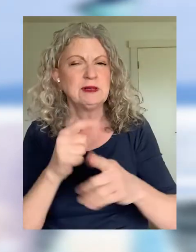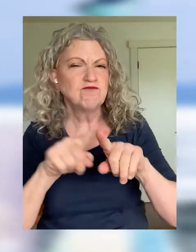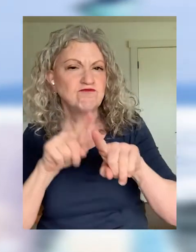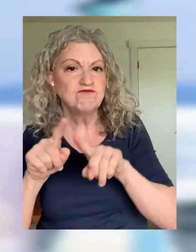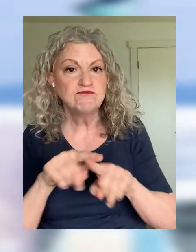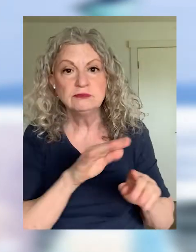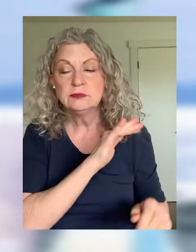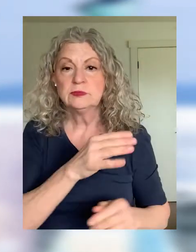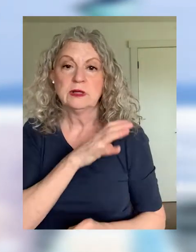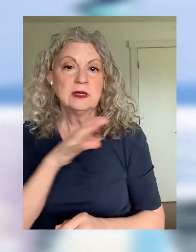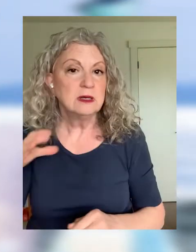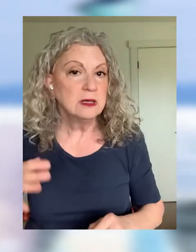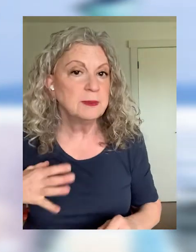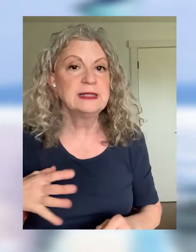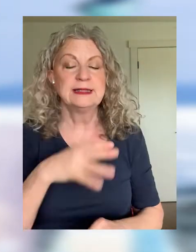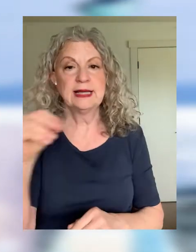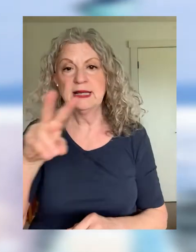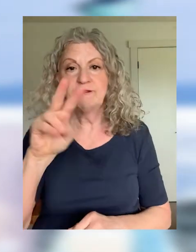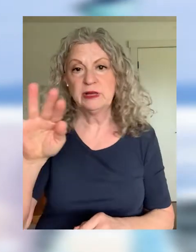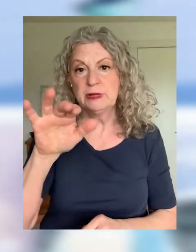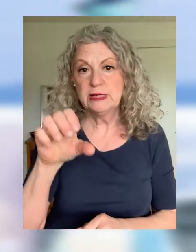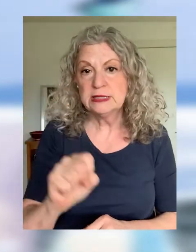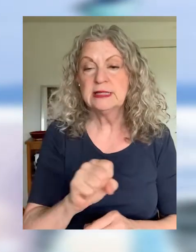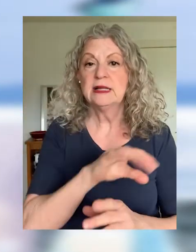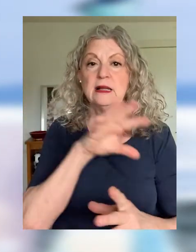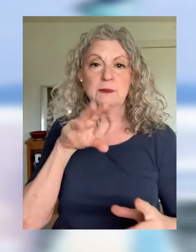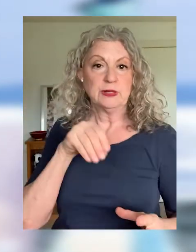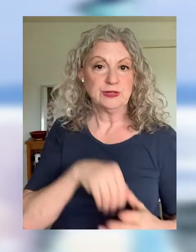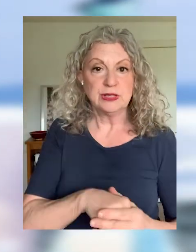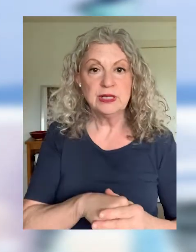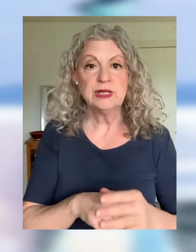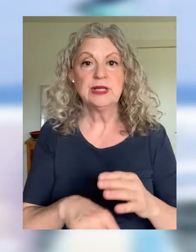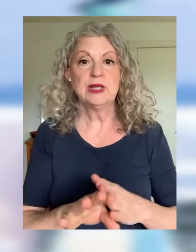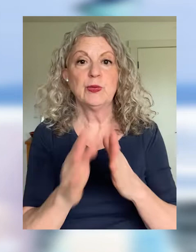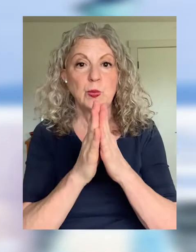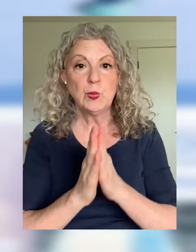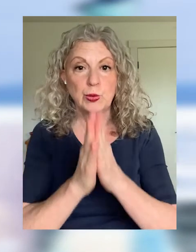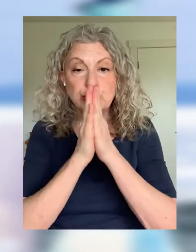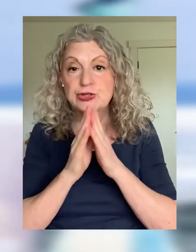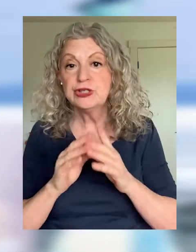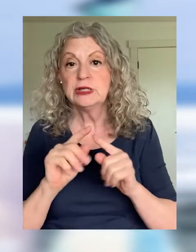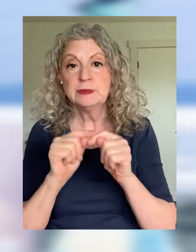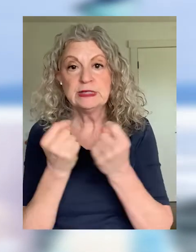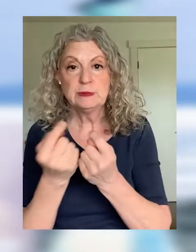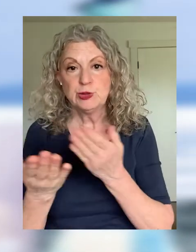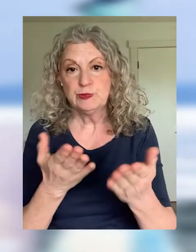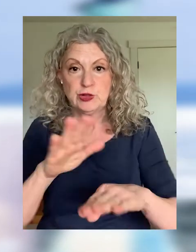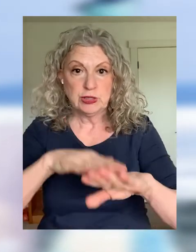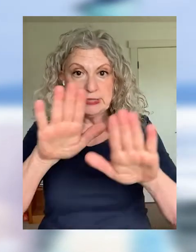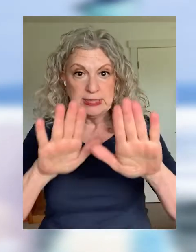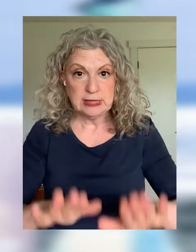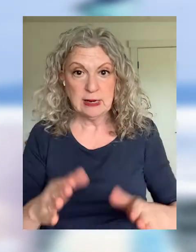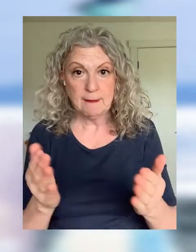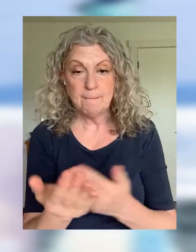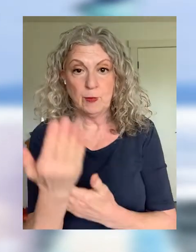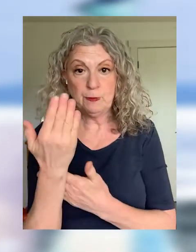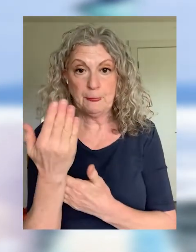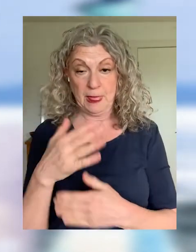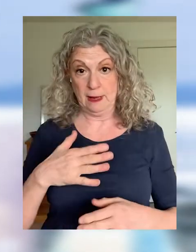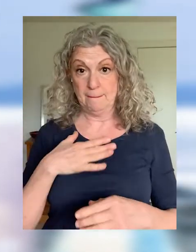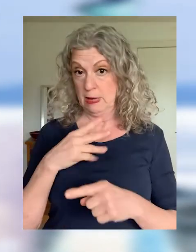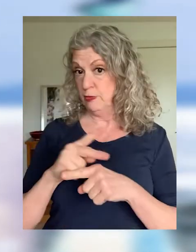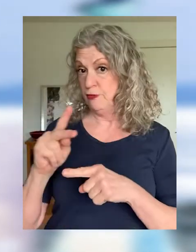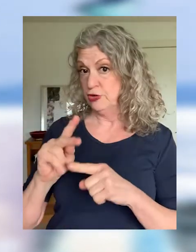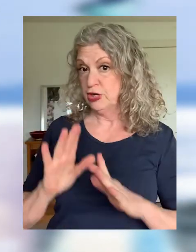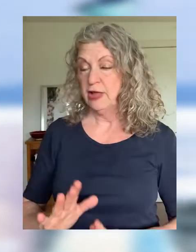committees and with VBS, and I've participated in the worship team's work on Sunday mornings during service. In my